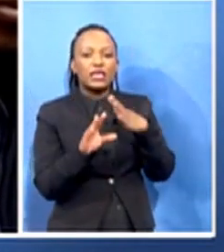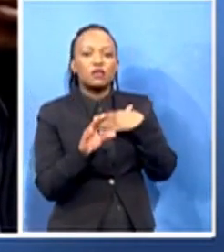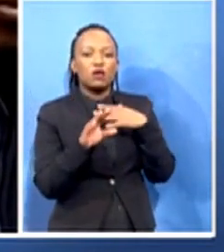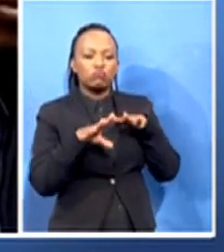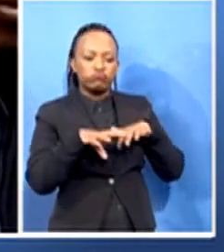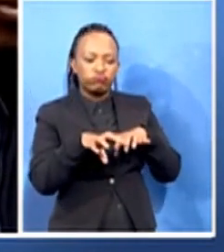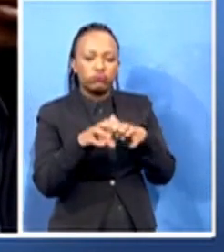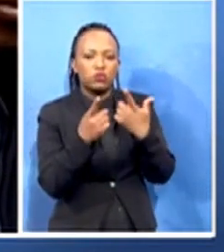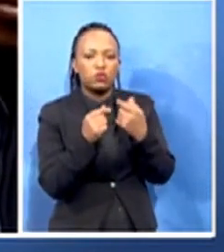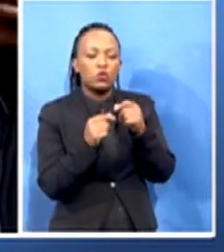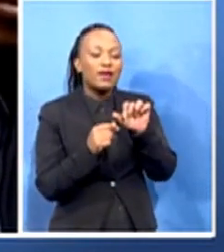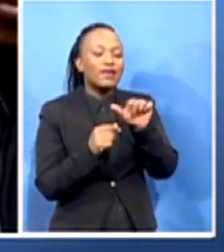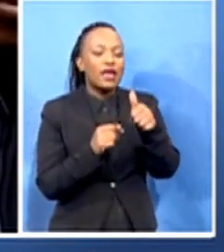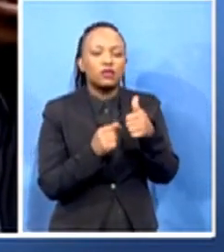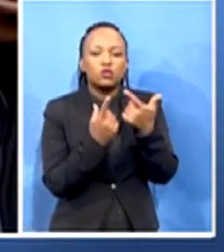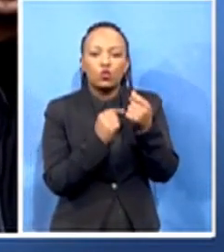take place?